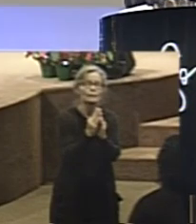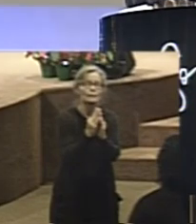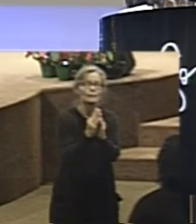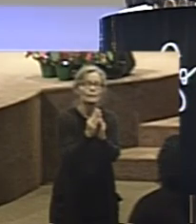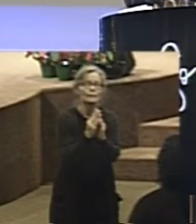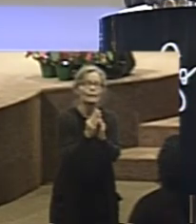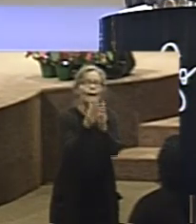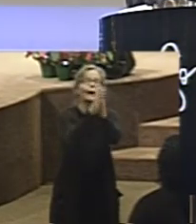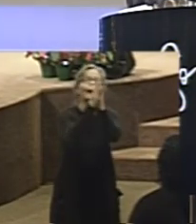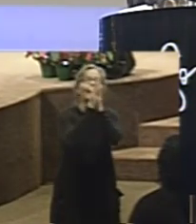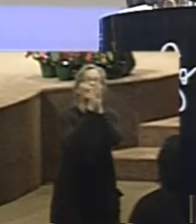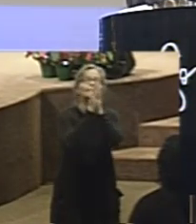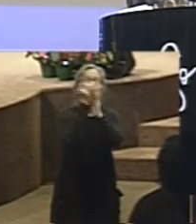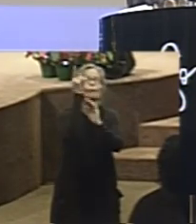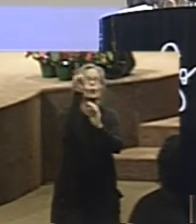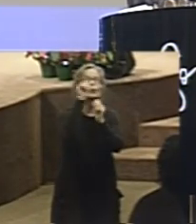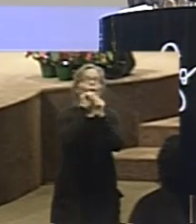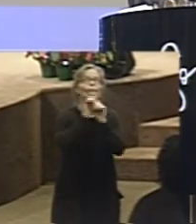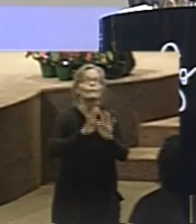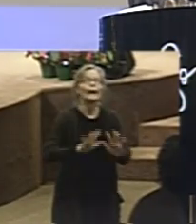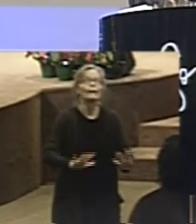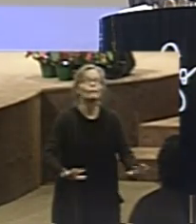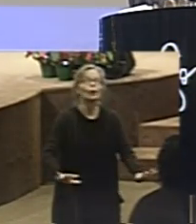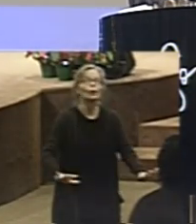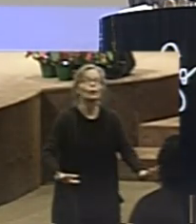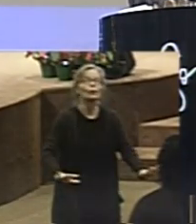Mississippi, I ask for your favor on these people.